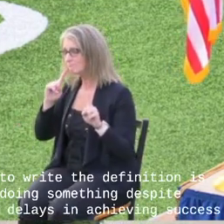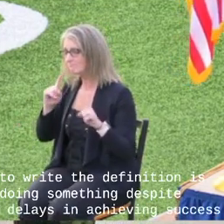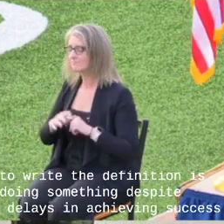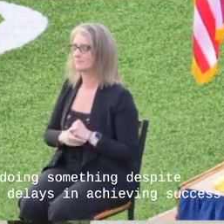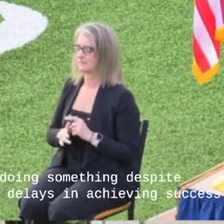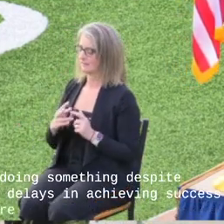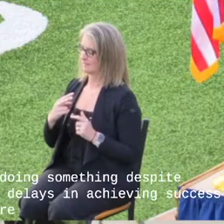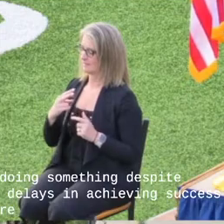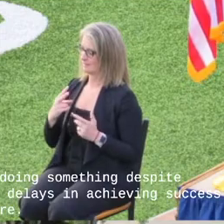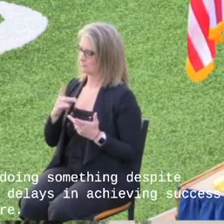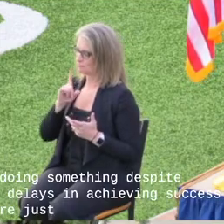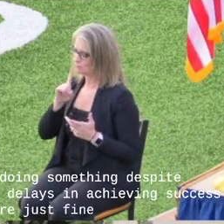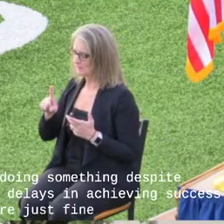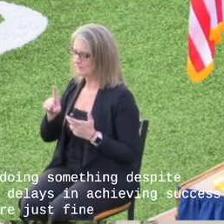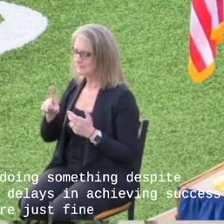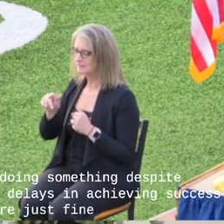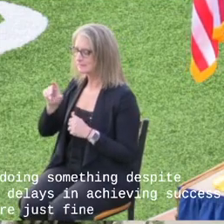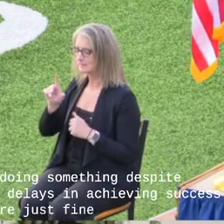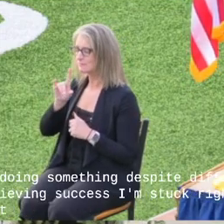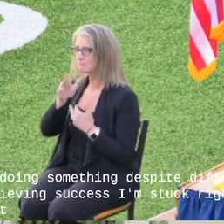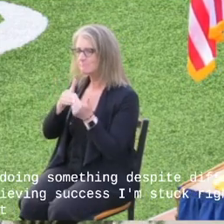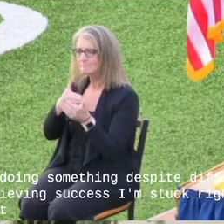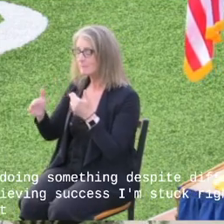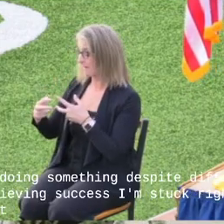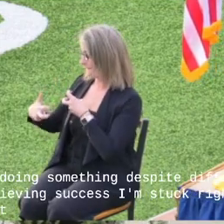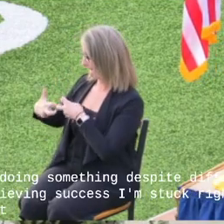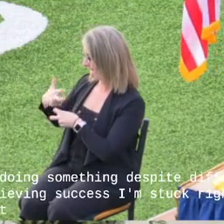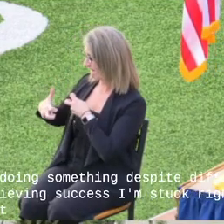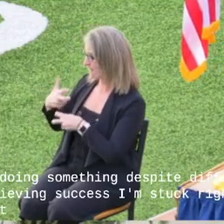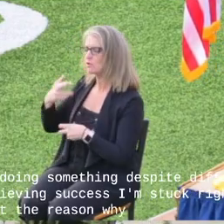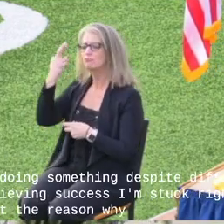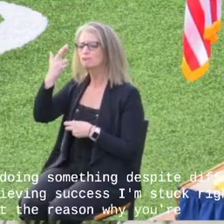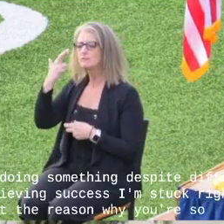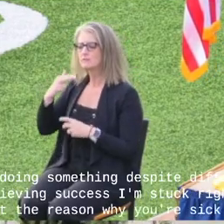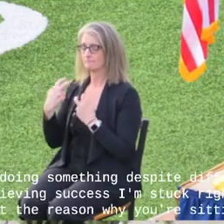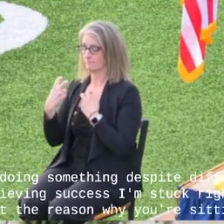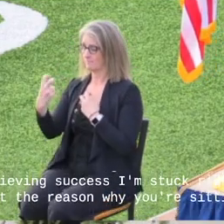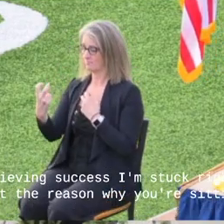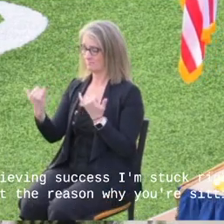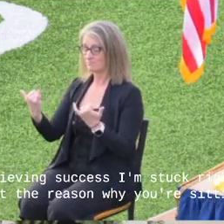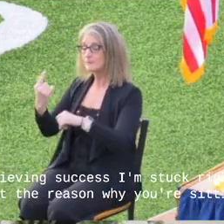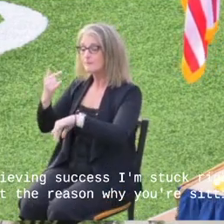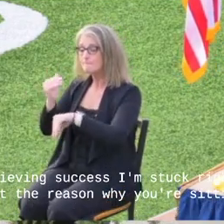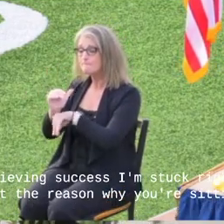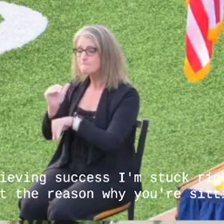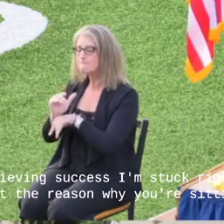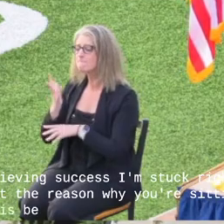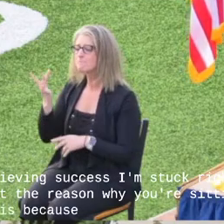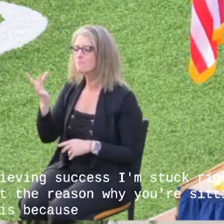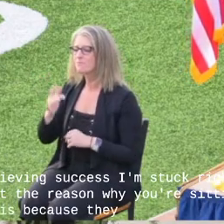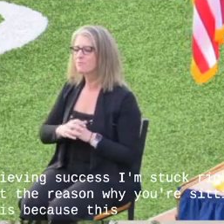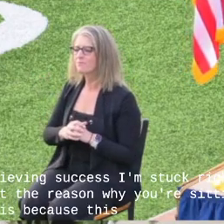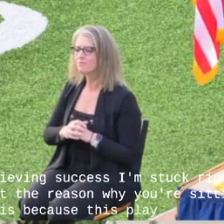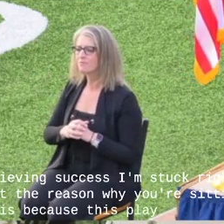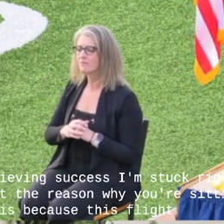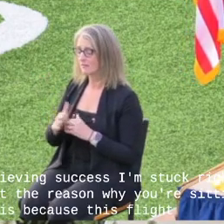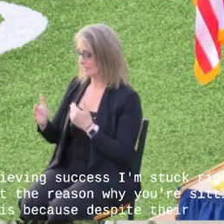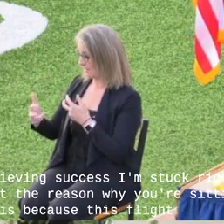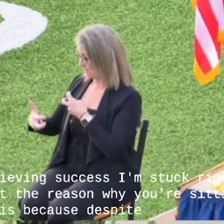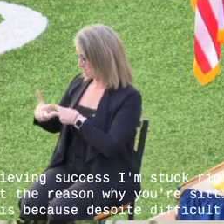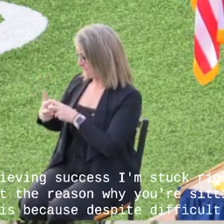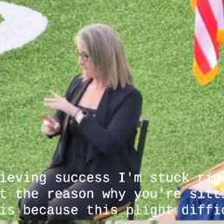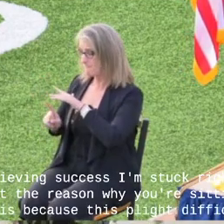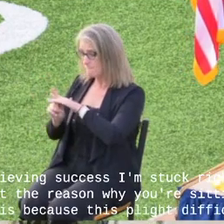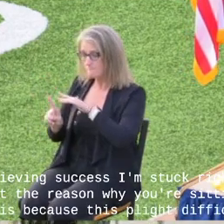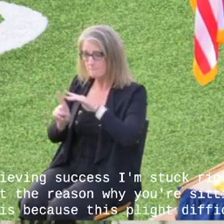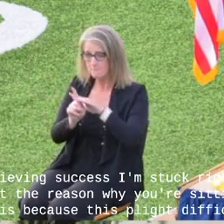stuck right there, despite difficulty. The reason why you're sitting here right now is because despite